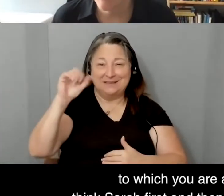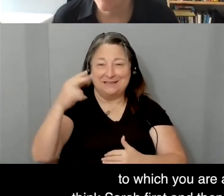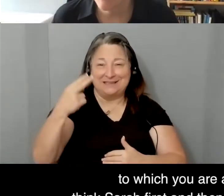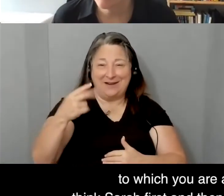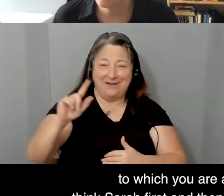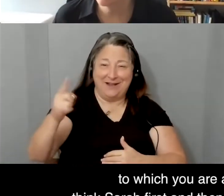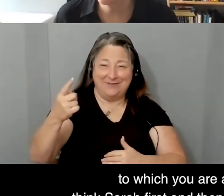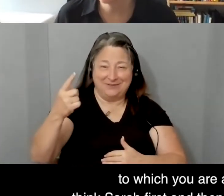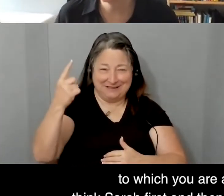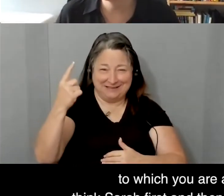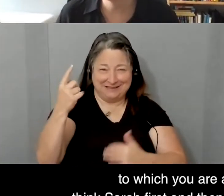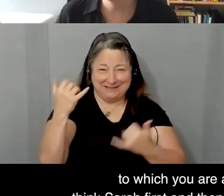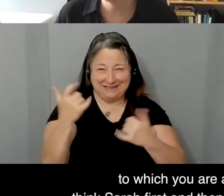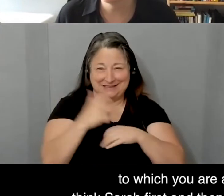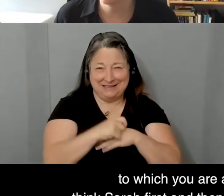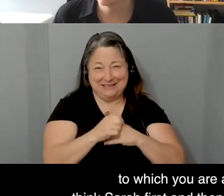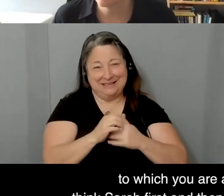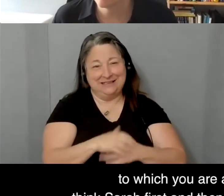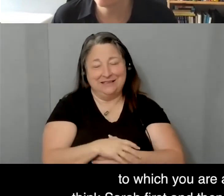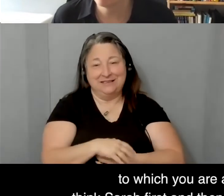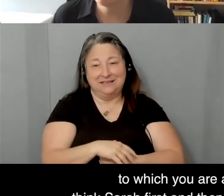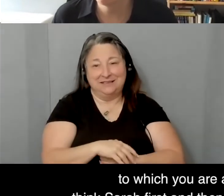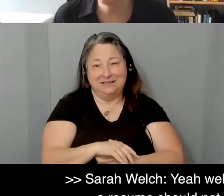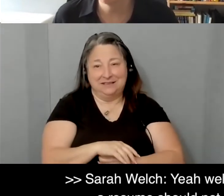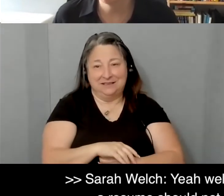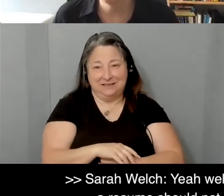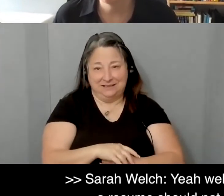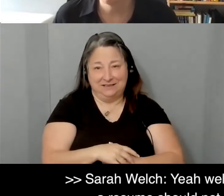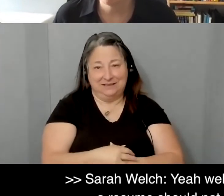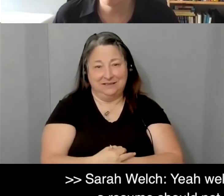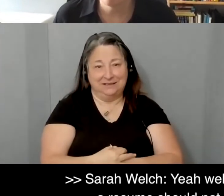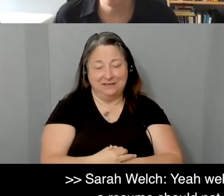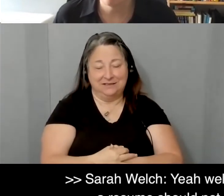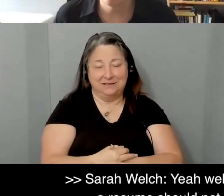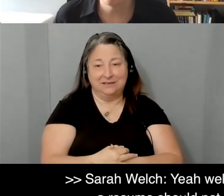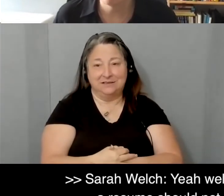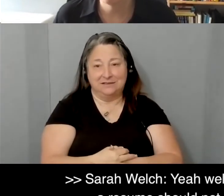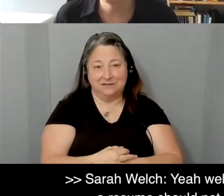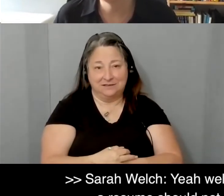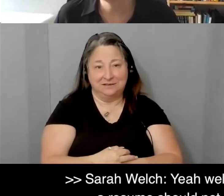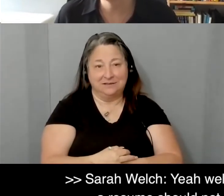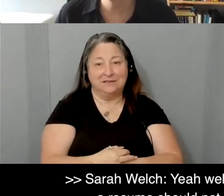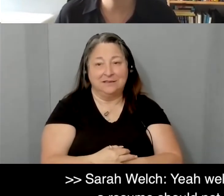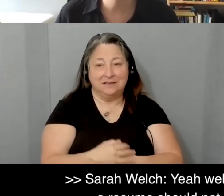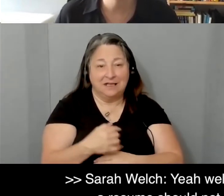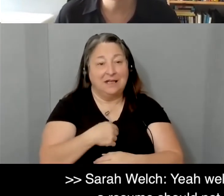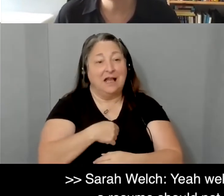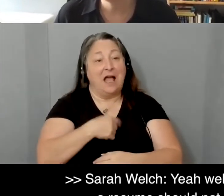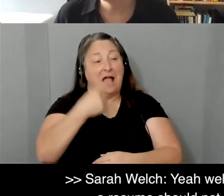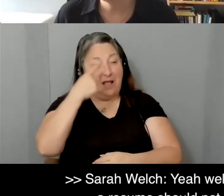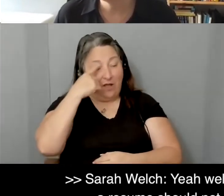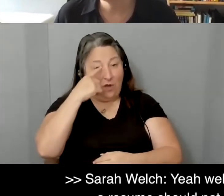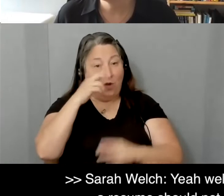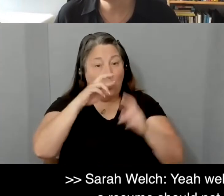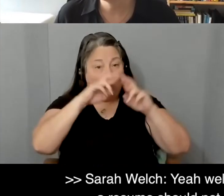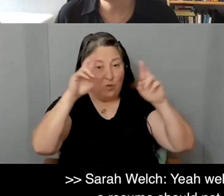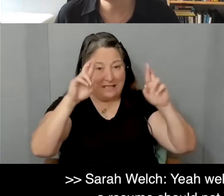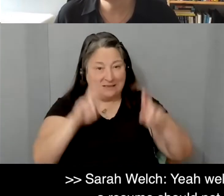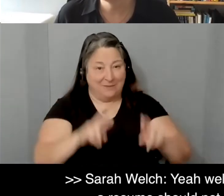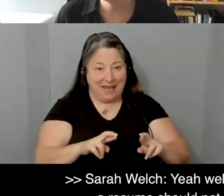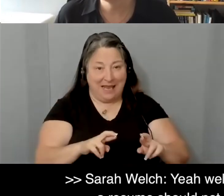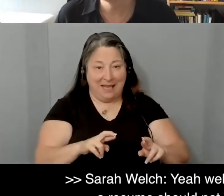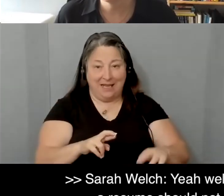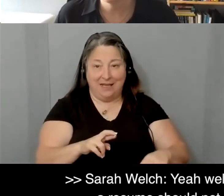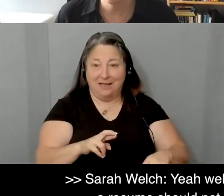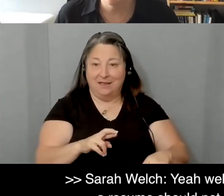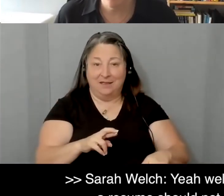Sarah, thoughts on that? Yeah, well, I think the main thing, a resume should not be